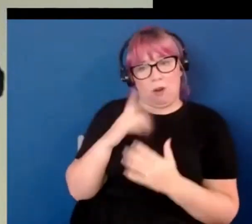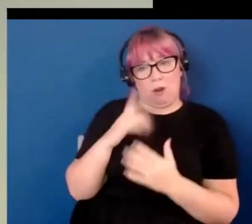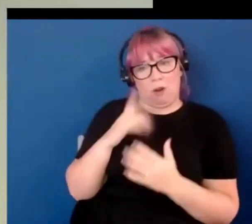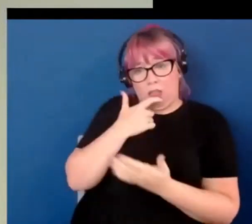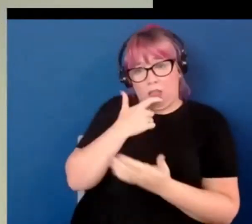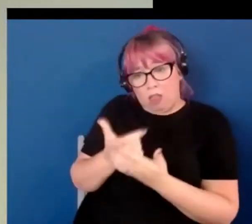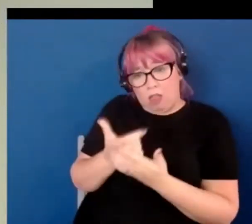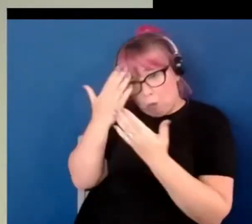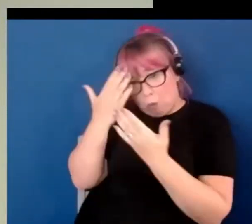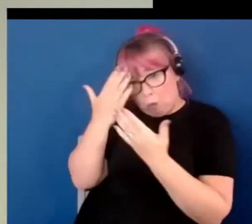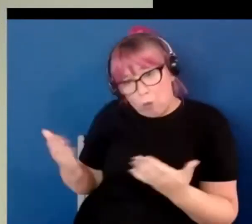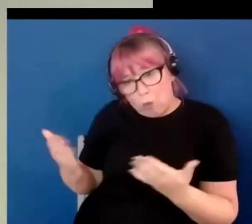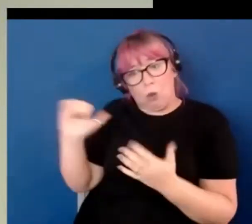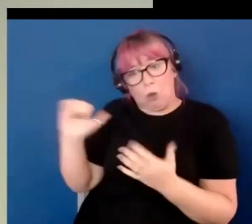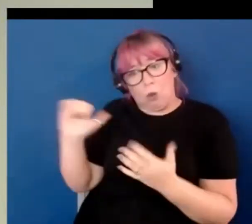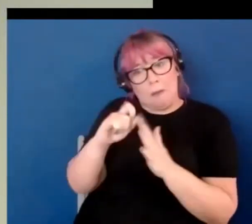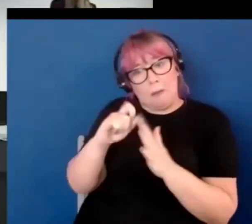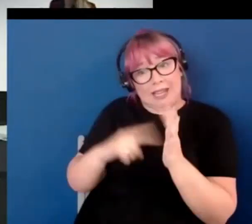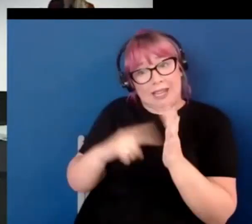over